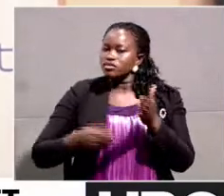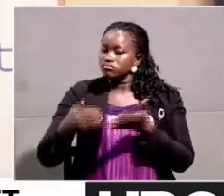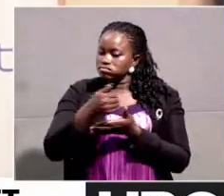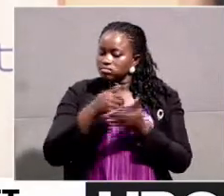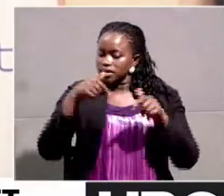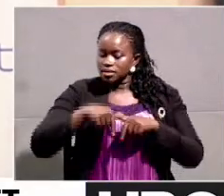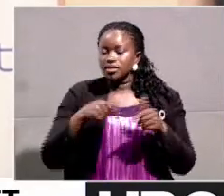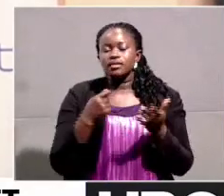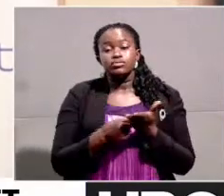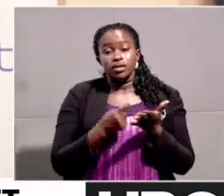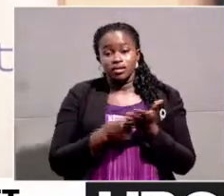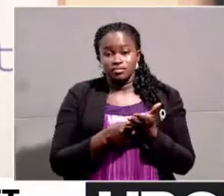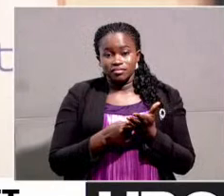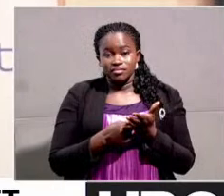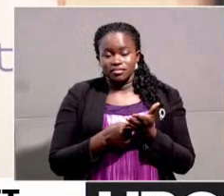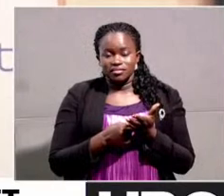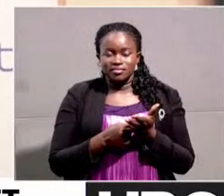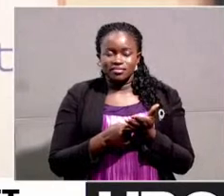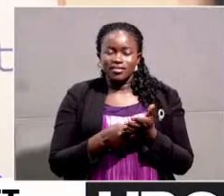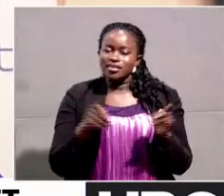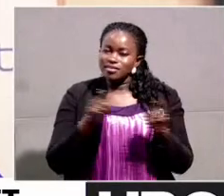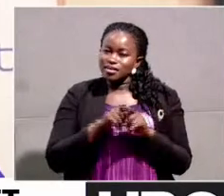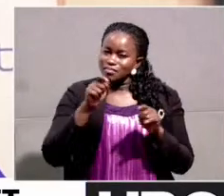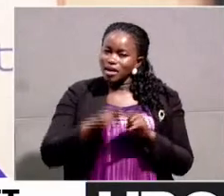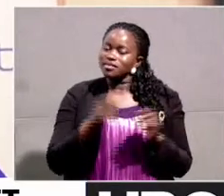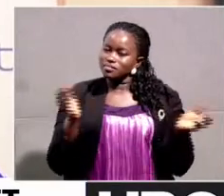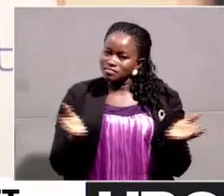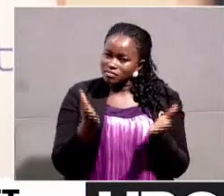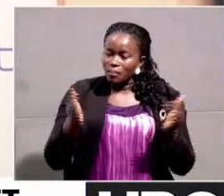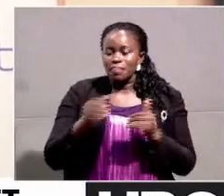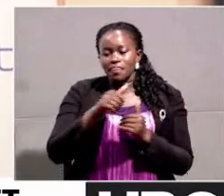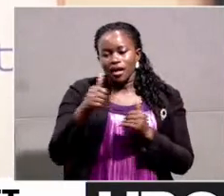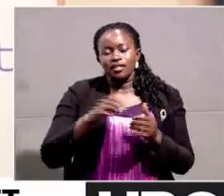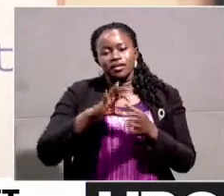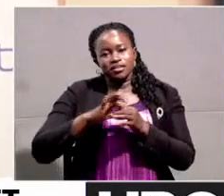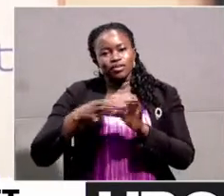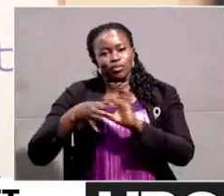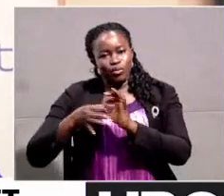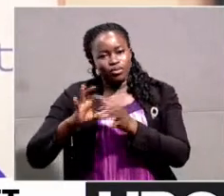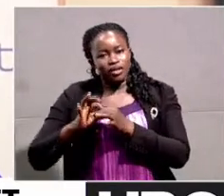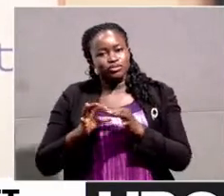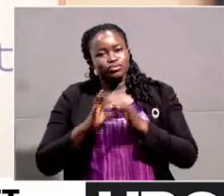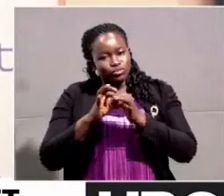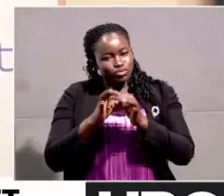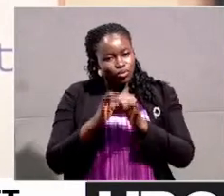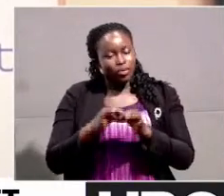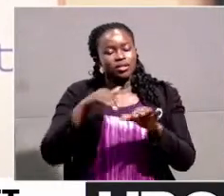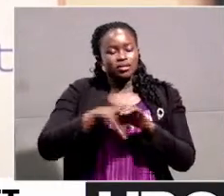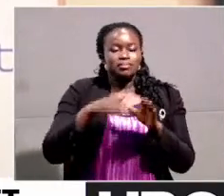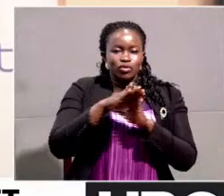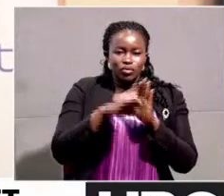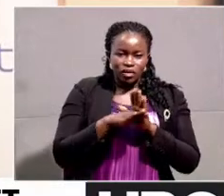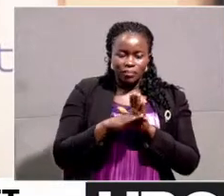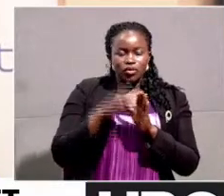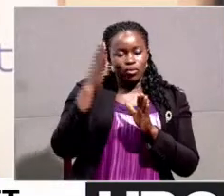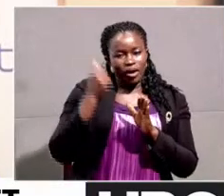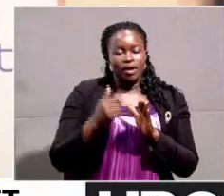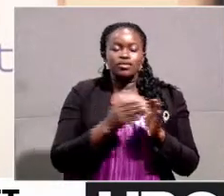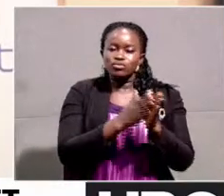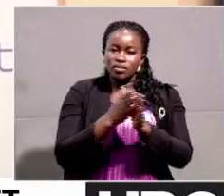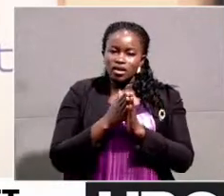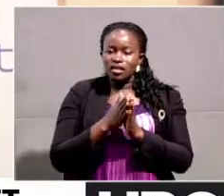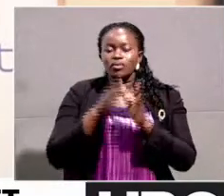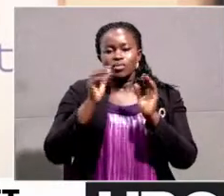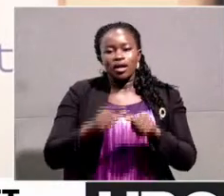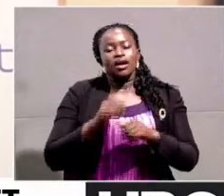the country, and we must mobilize more stakeholders to join us in this effort so that together we